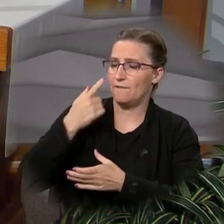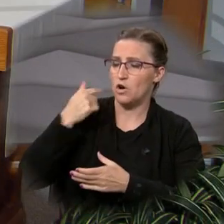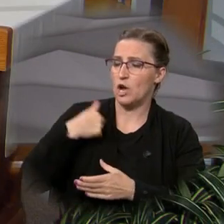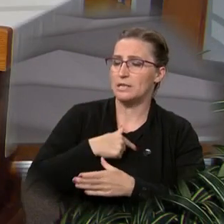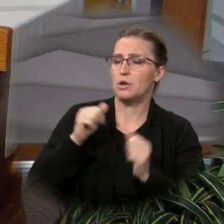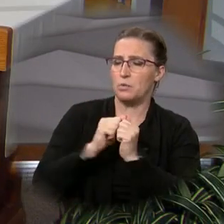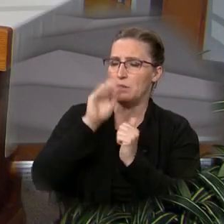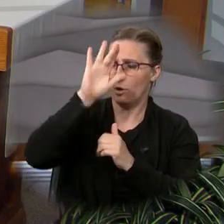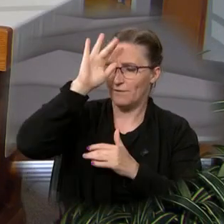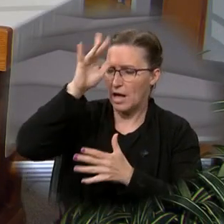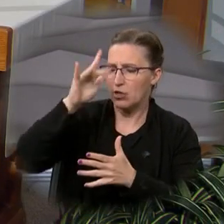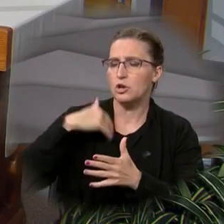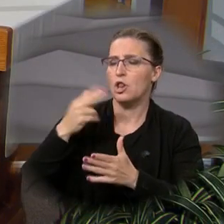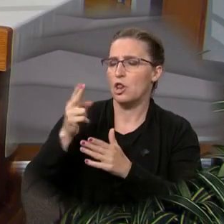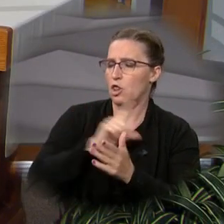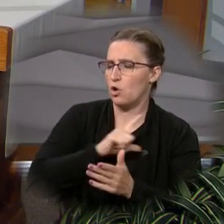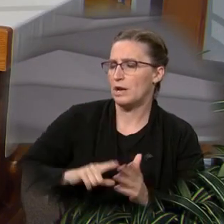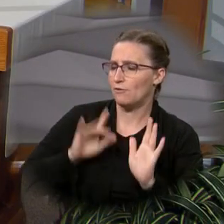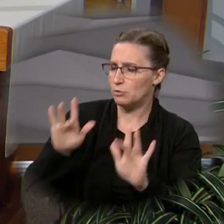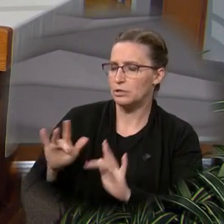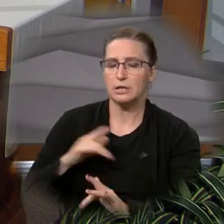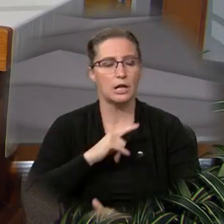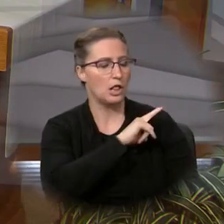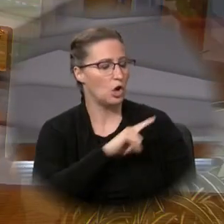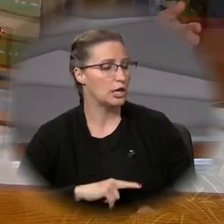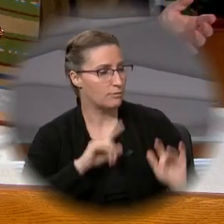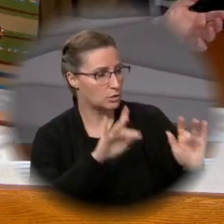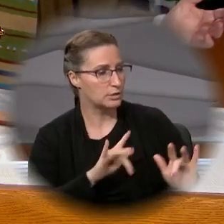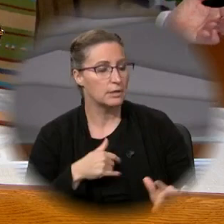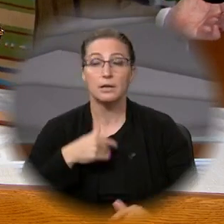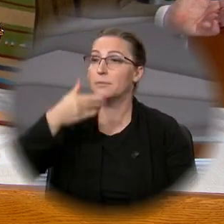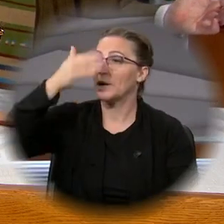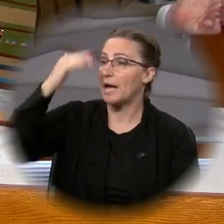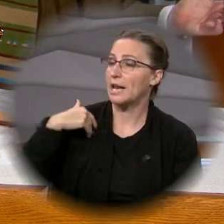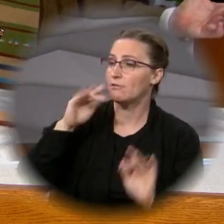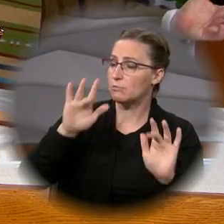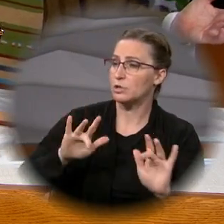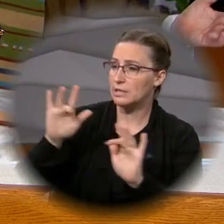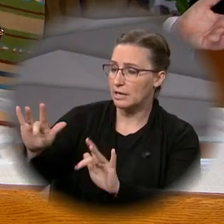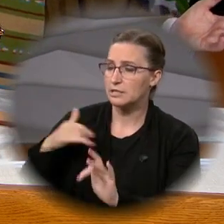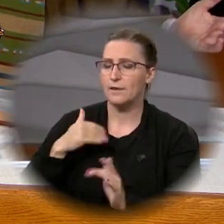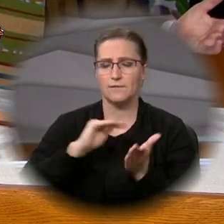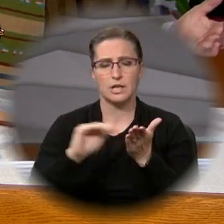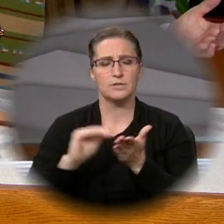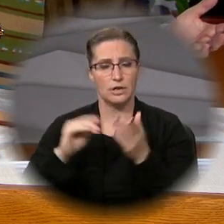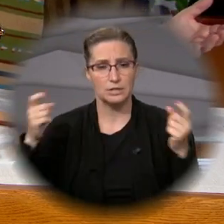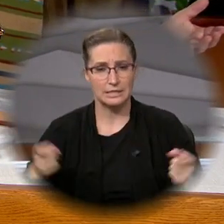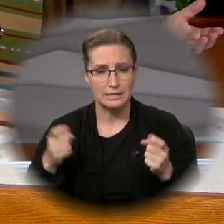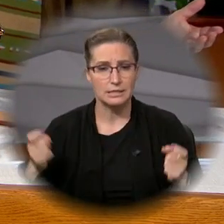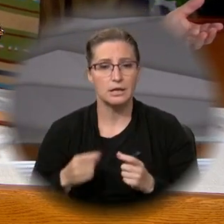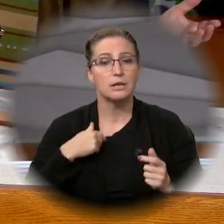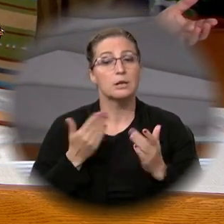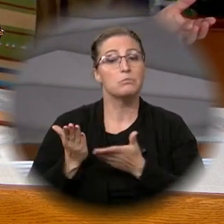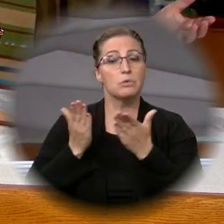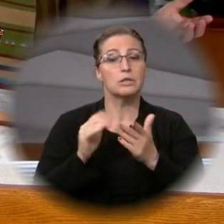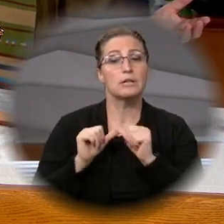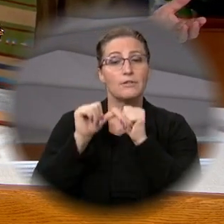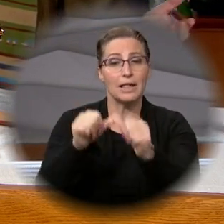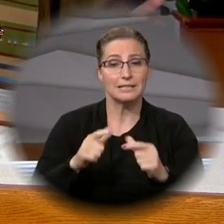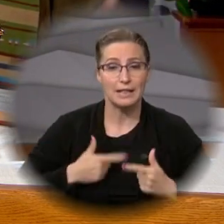Father. Lord, have mercy. Lord, have mercy. May Almighty God have mercy on us, forgive us our sins, and bring us to